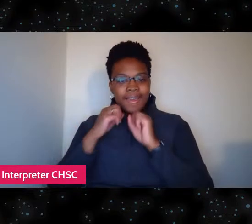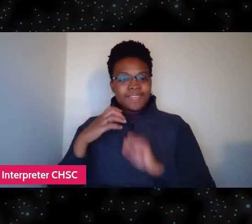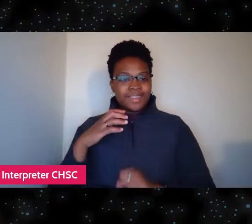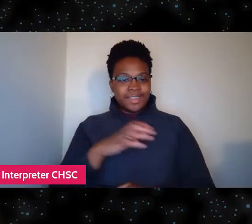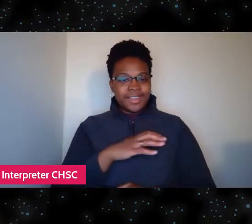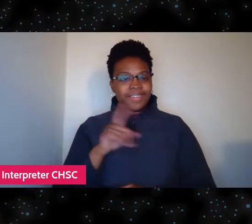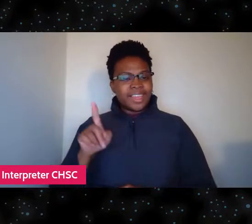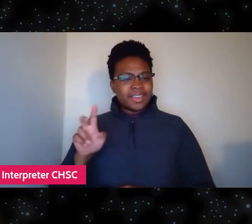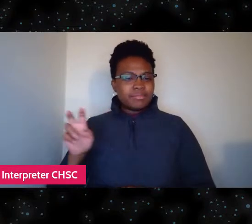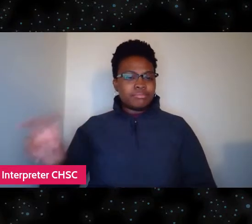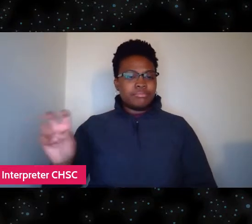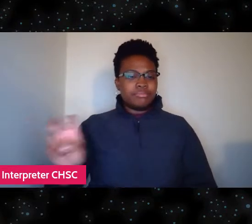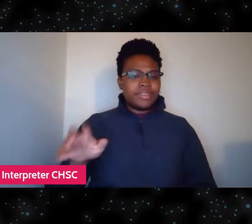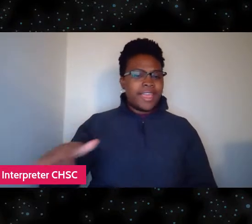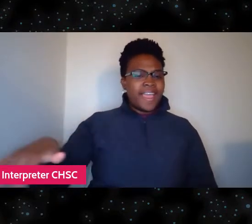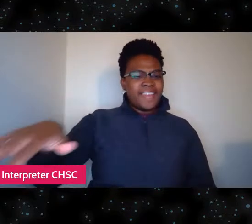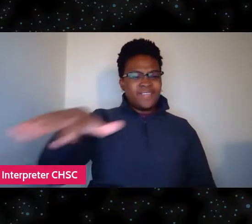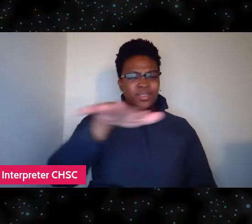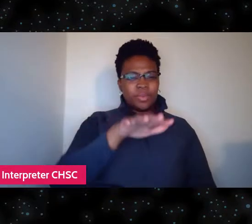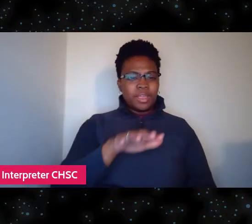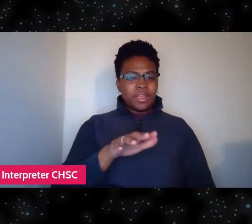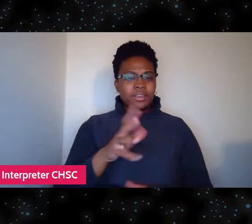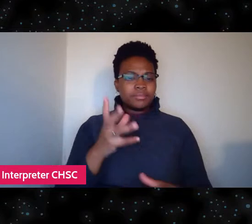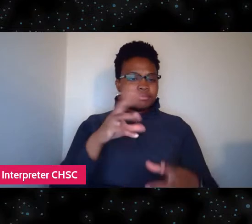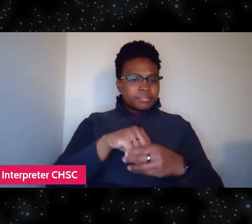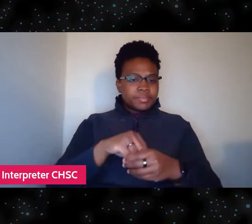everywhere, including political events,